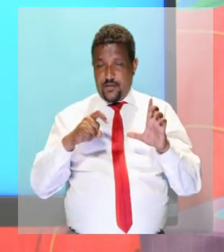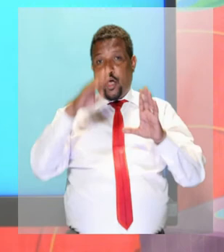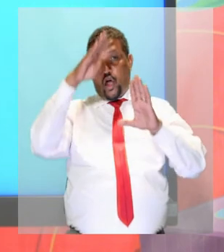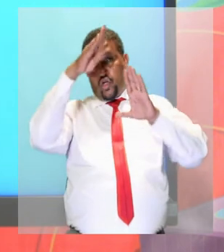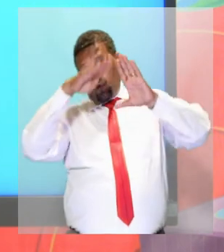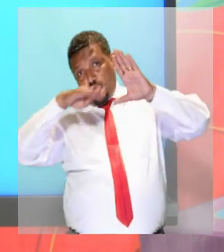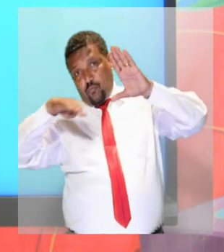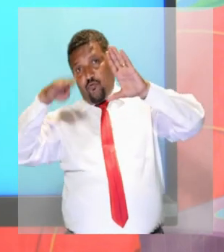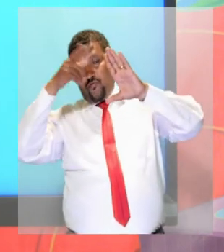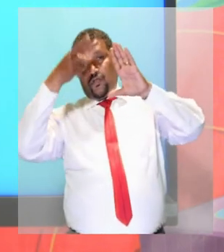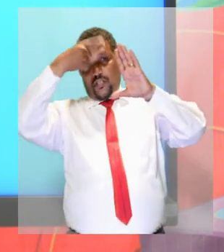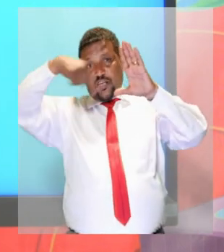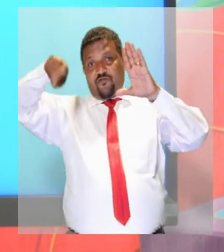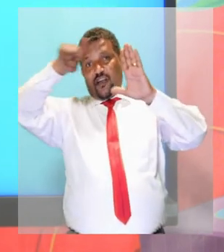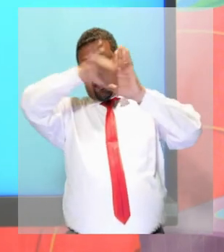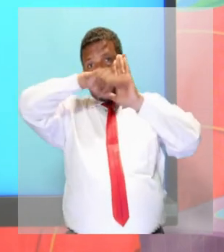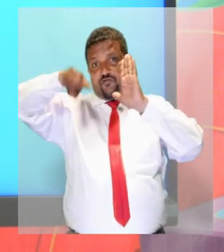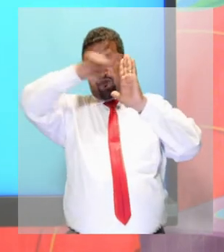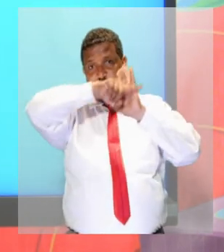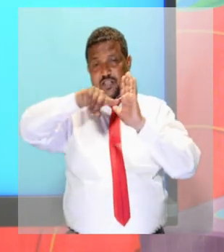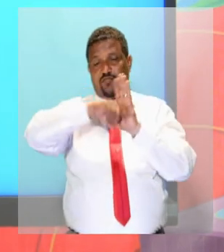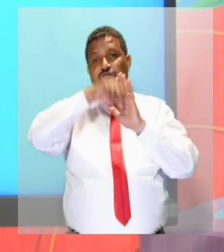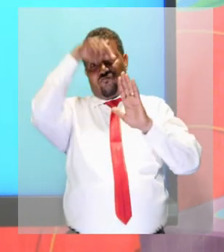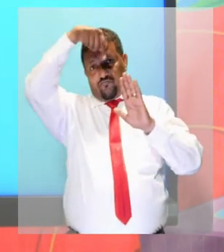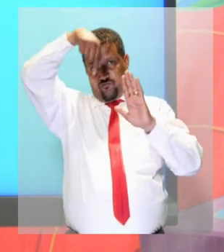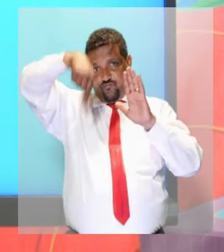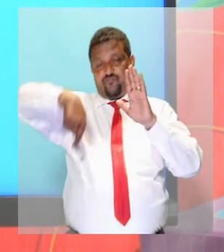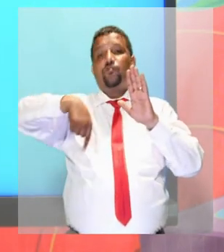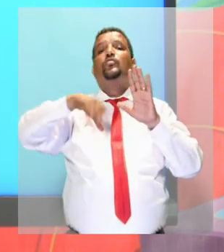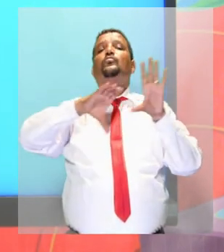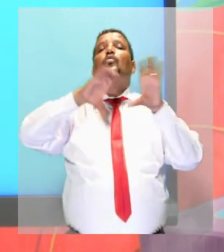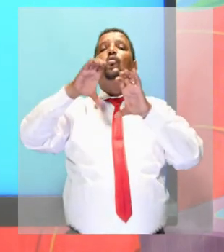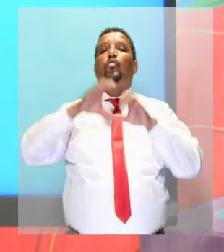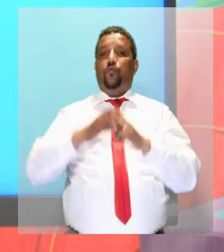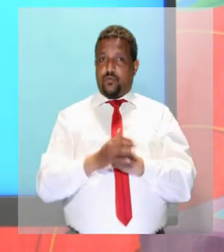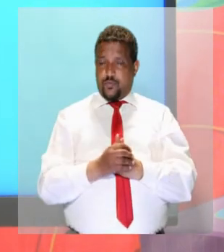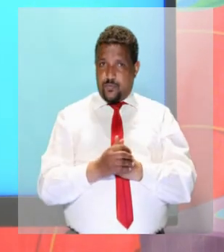is always negative, or it is downward sloping curve.